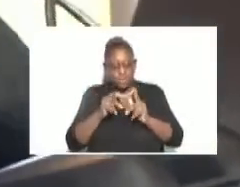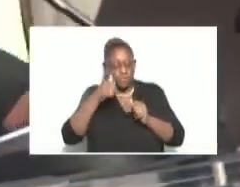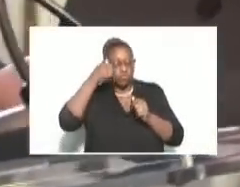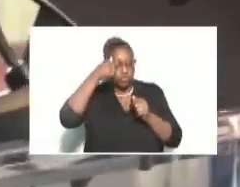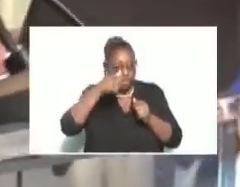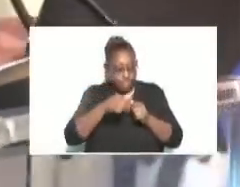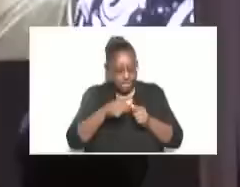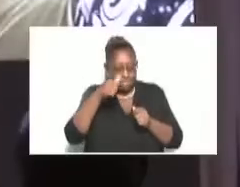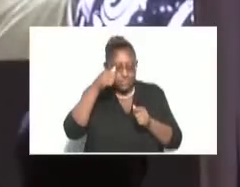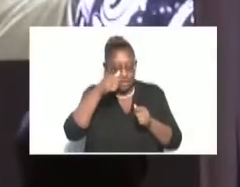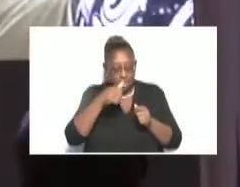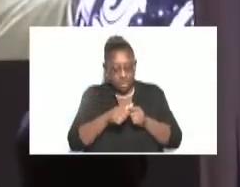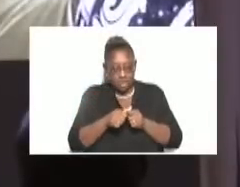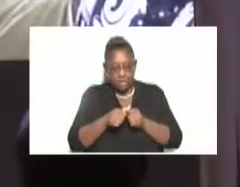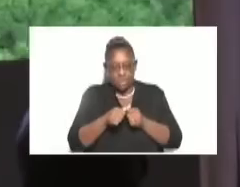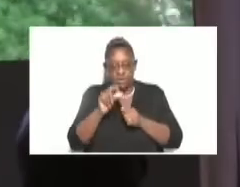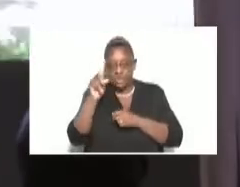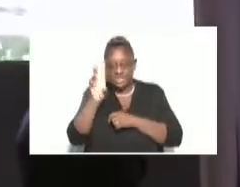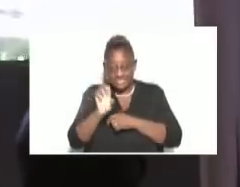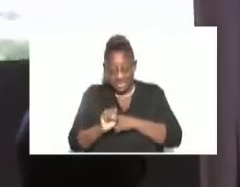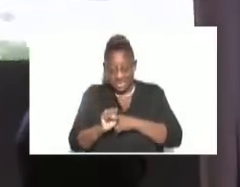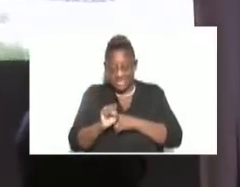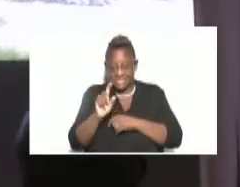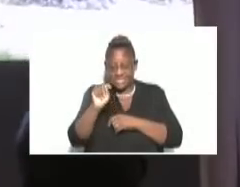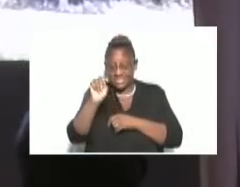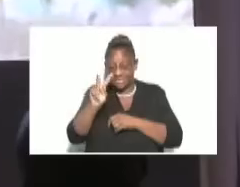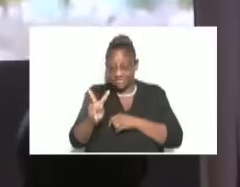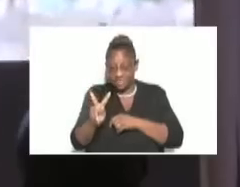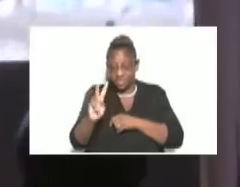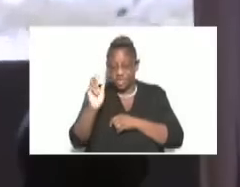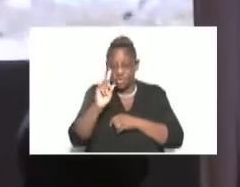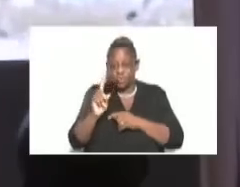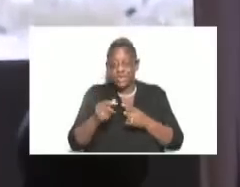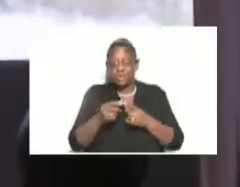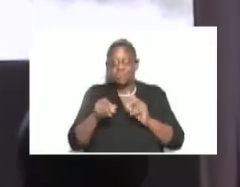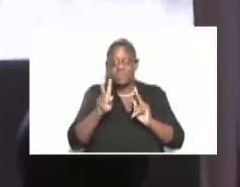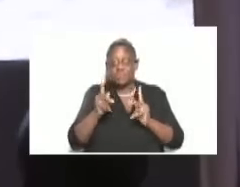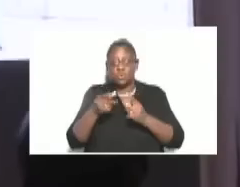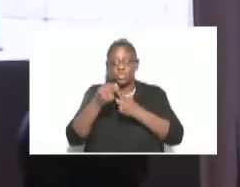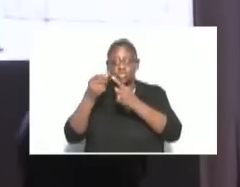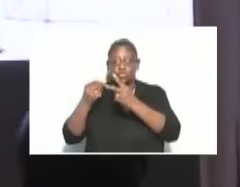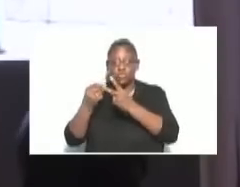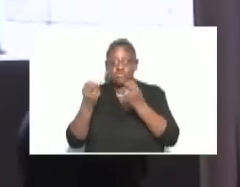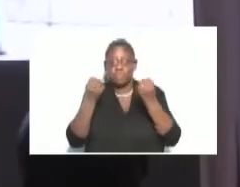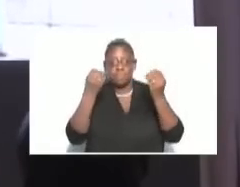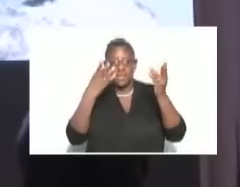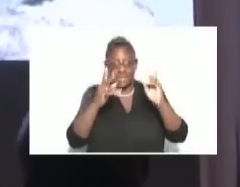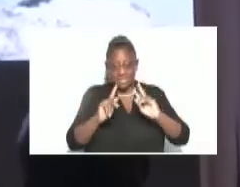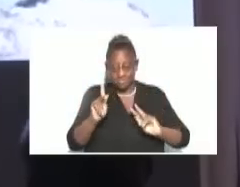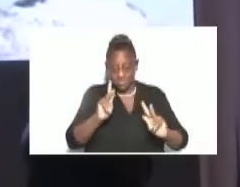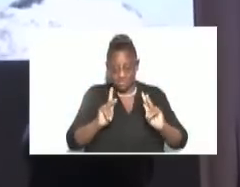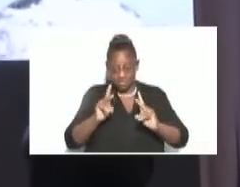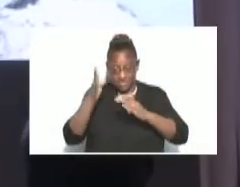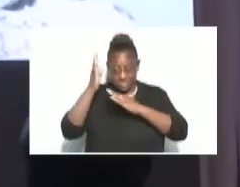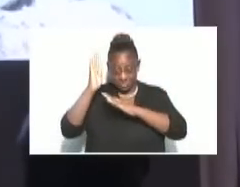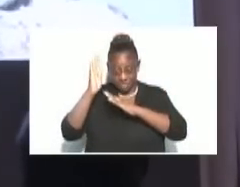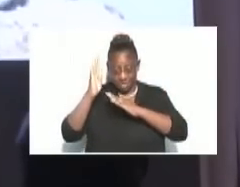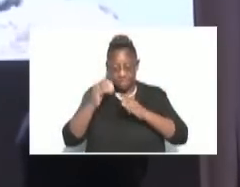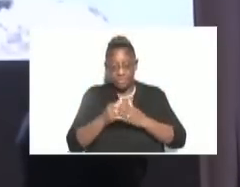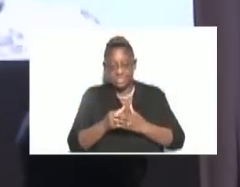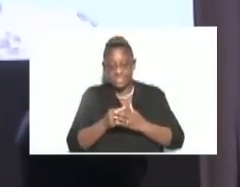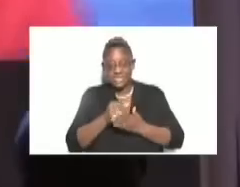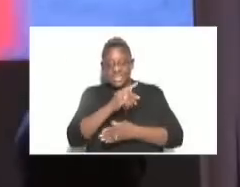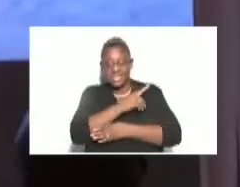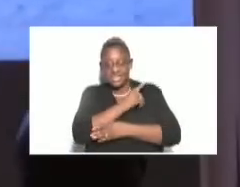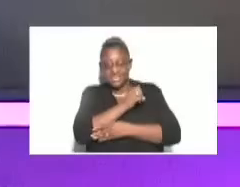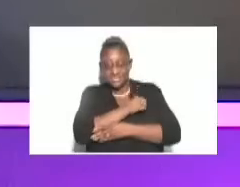national landscape, and ZNS Television returns as the premier choice for thousands of Bahamians. Desmond Saunders, The